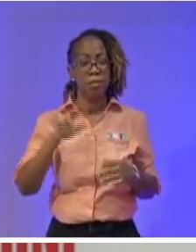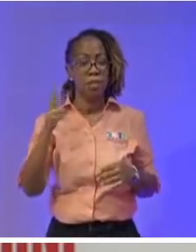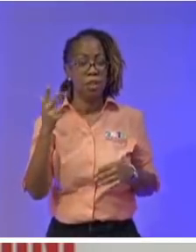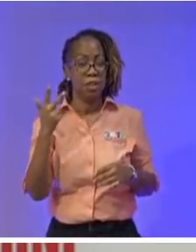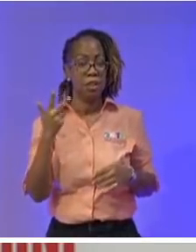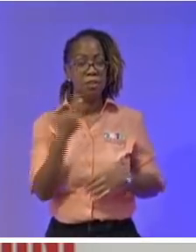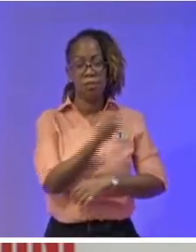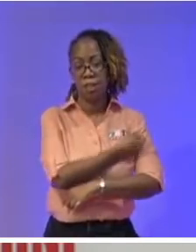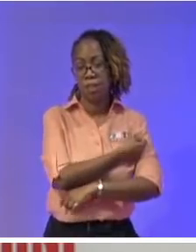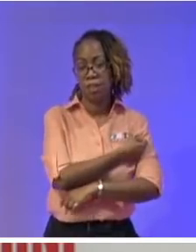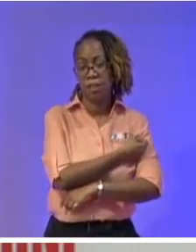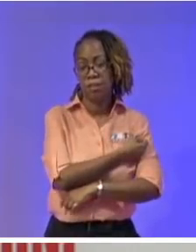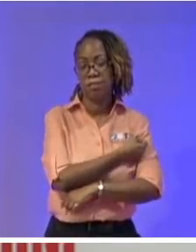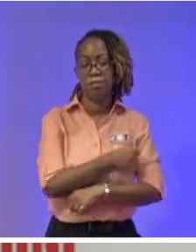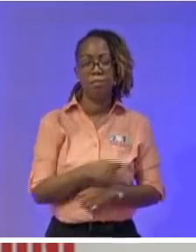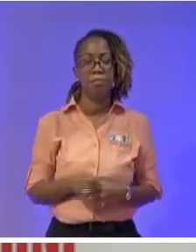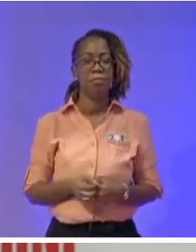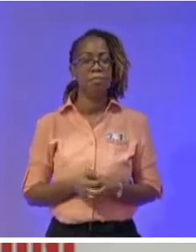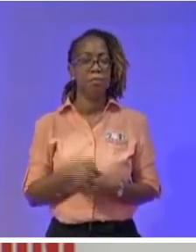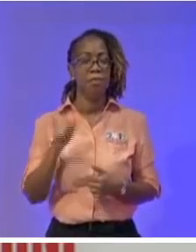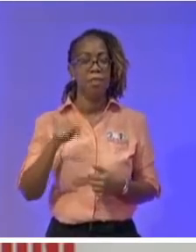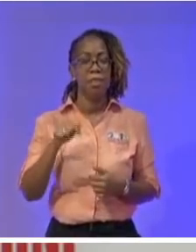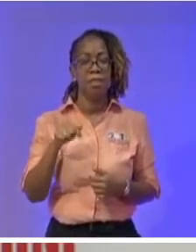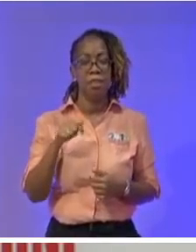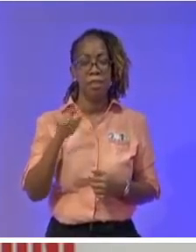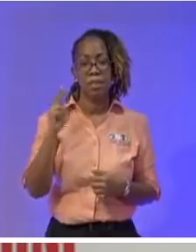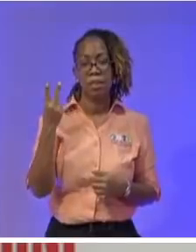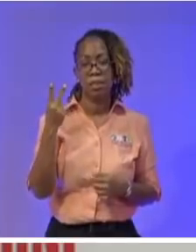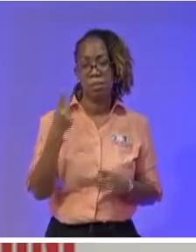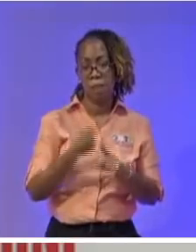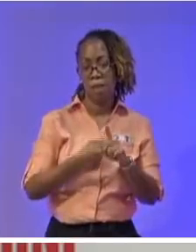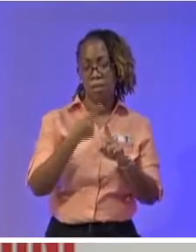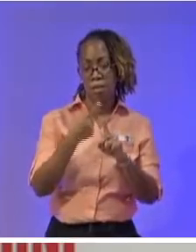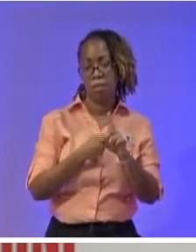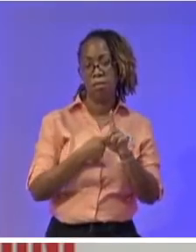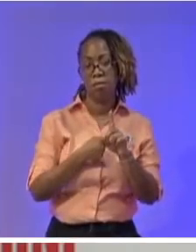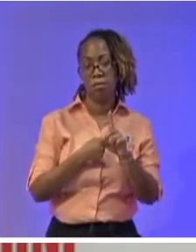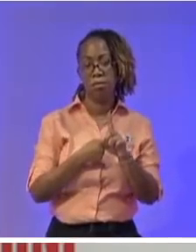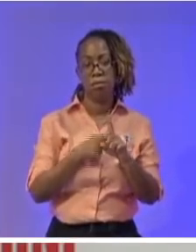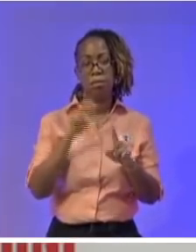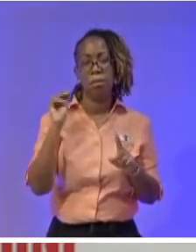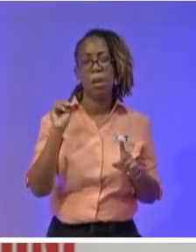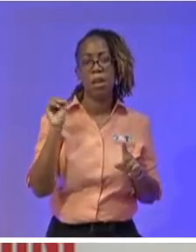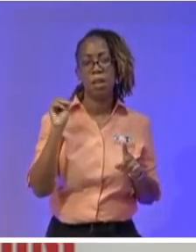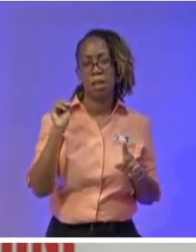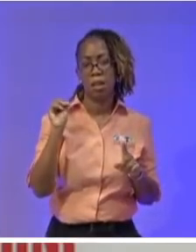second month of the booster program by Wednesday of next week.